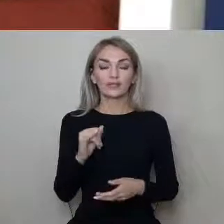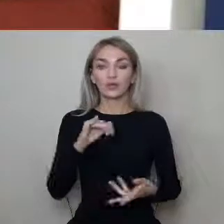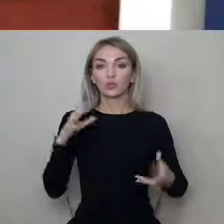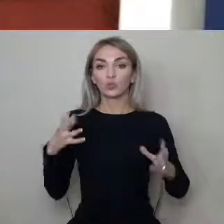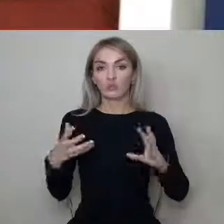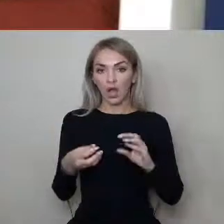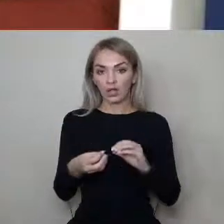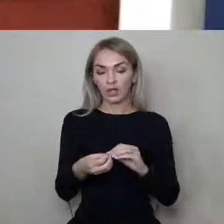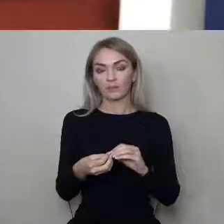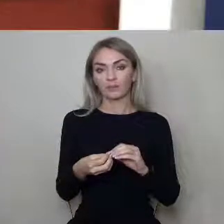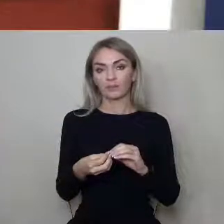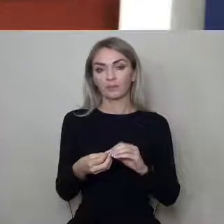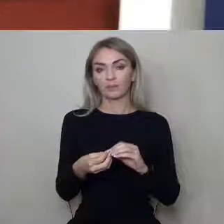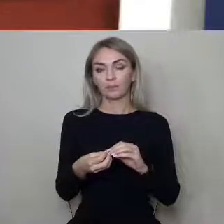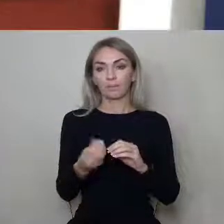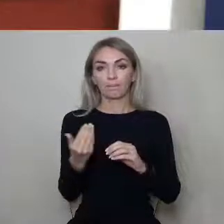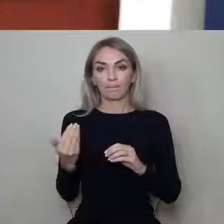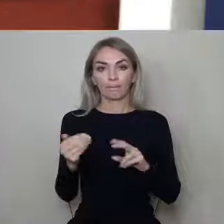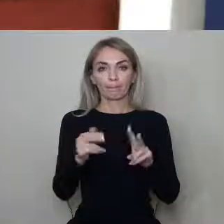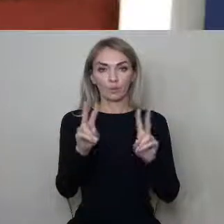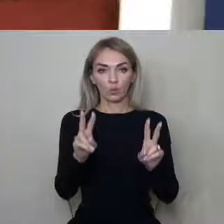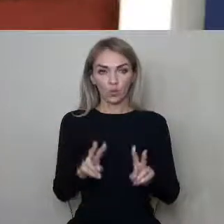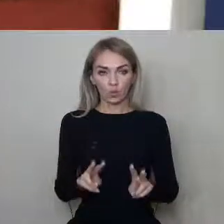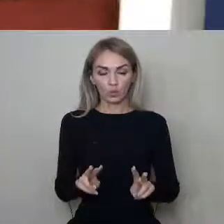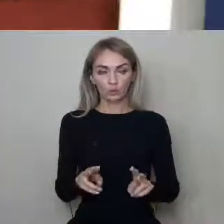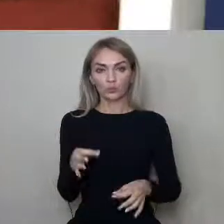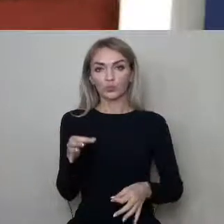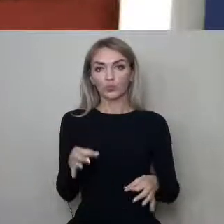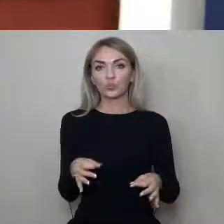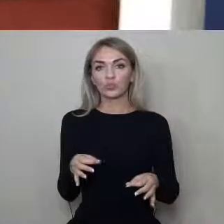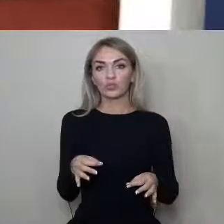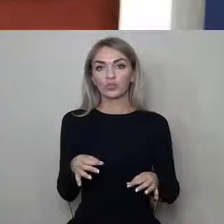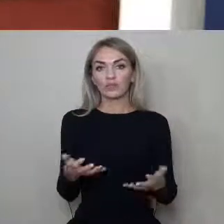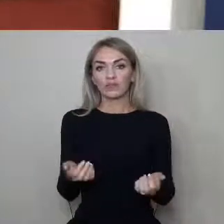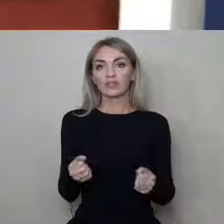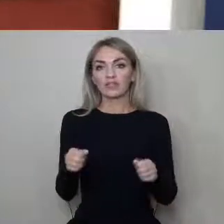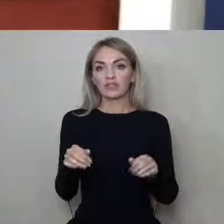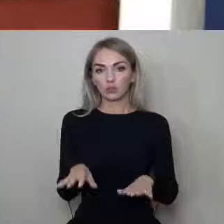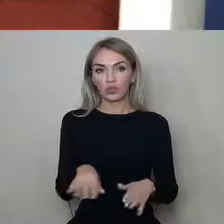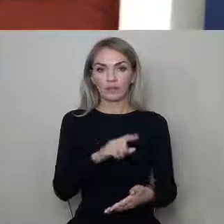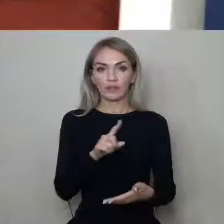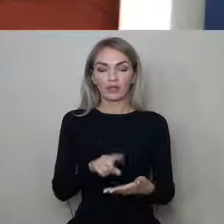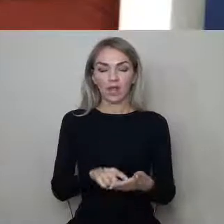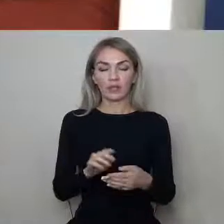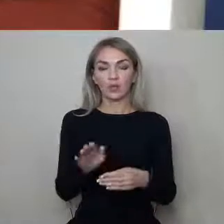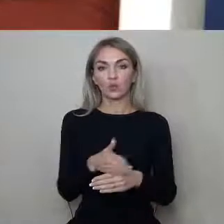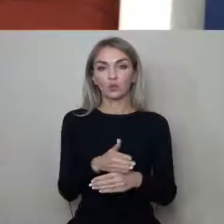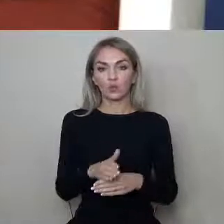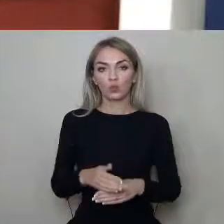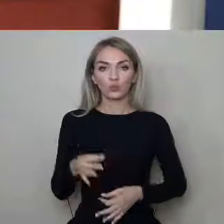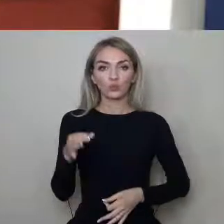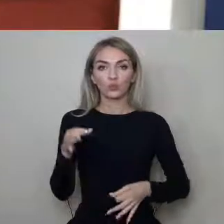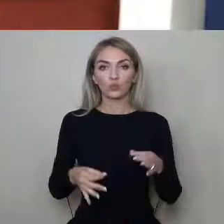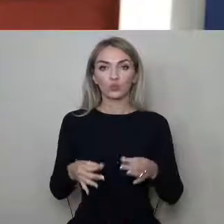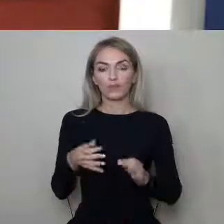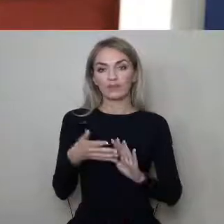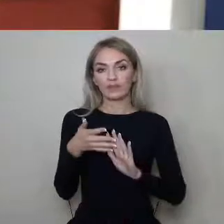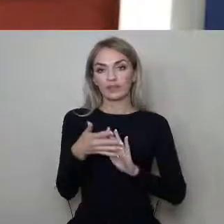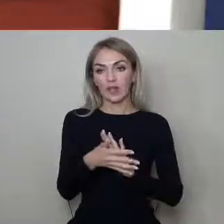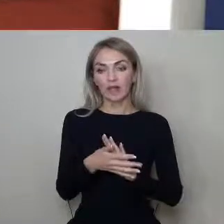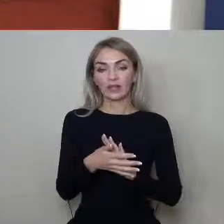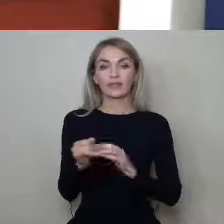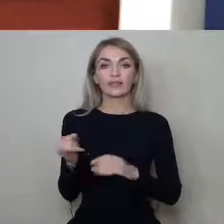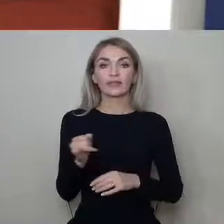without the cost fee collected, and based on the outcome of the case, the court decides how